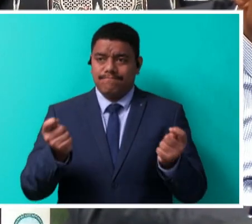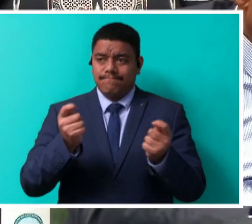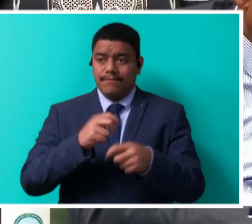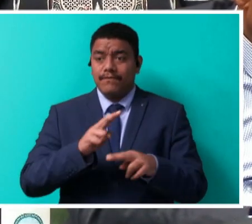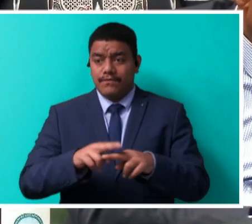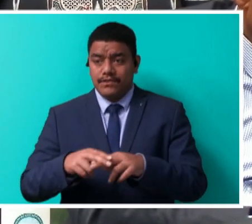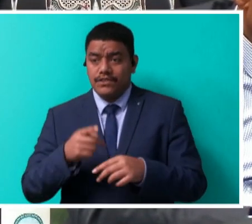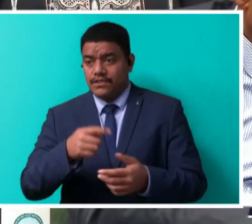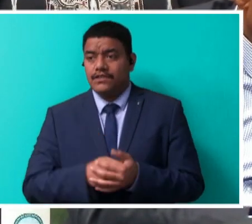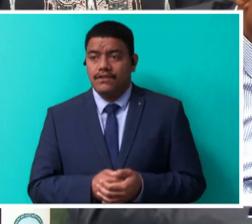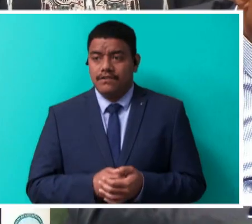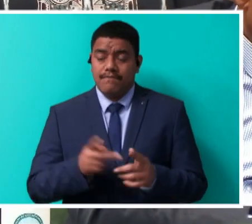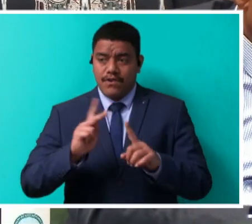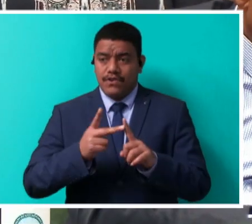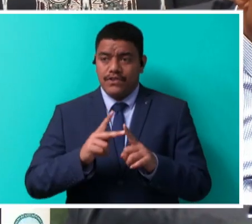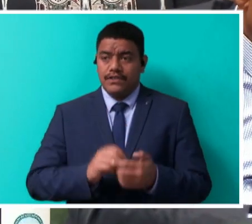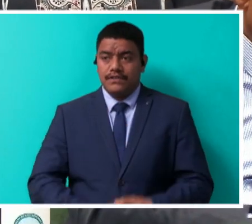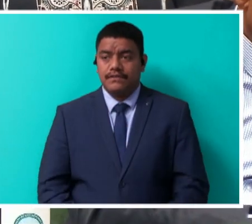Fiji's reform priorities.